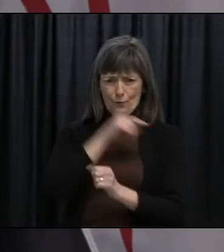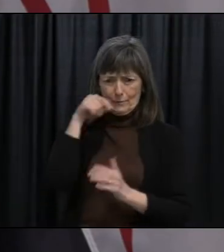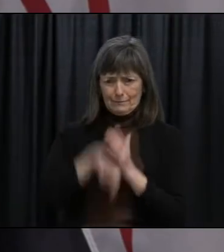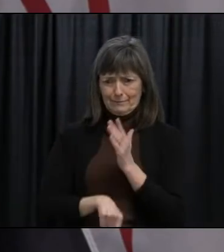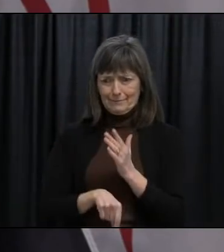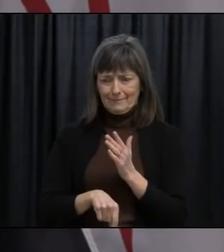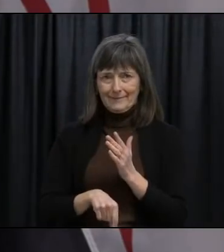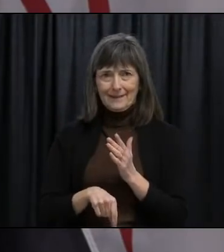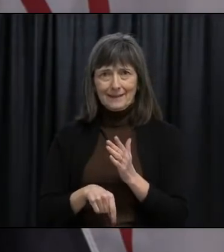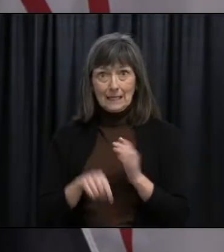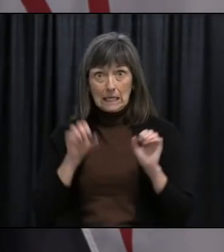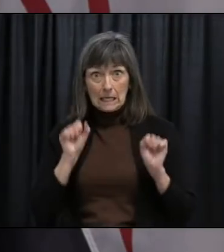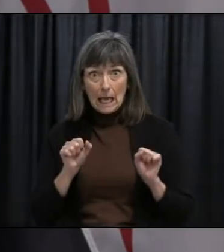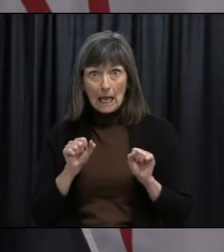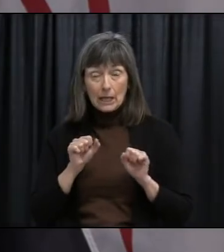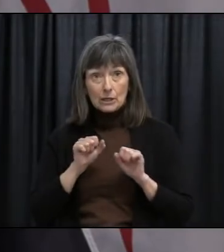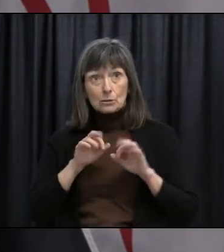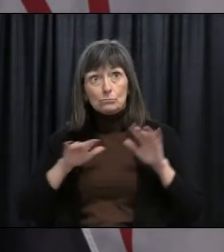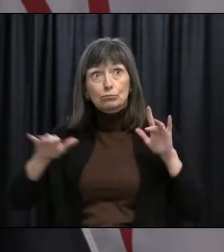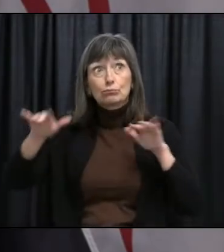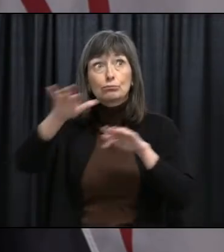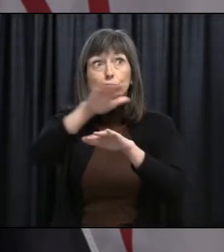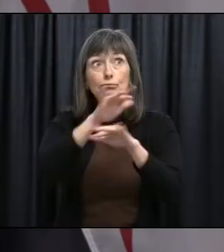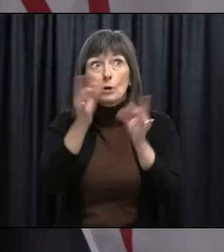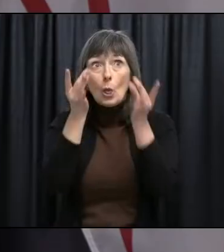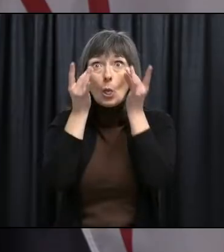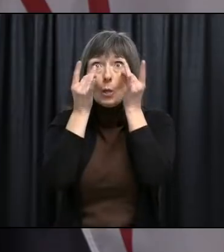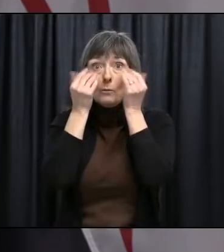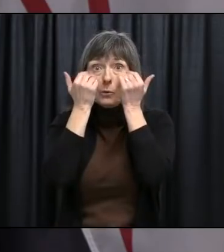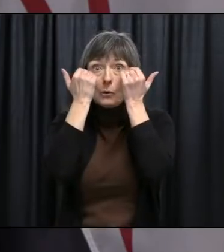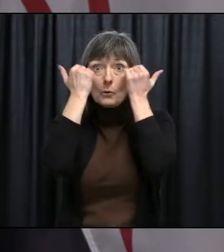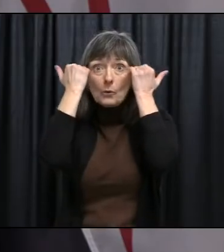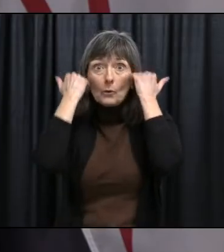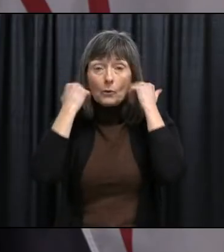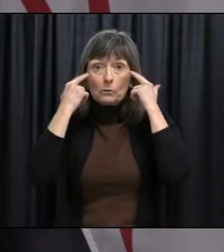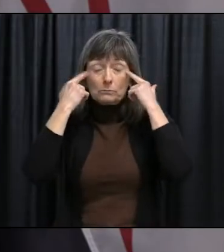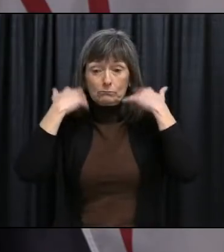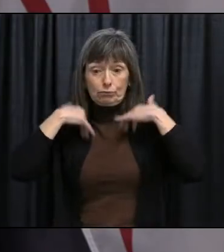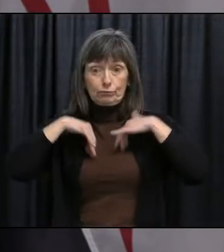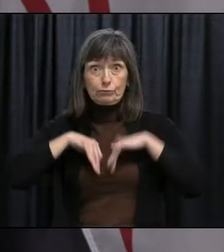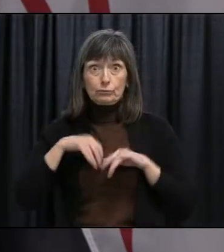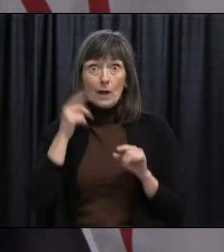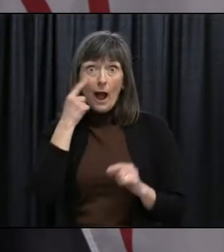Just to be cautious and to provide the most protection we can. We want